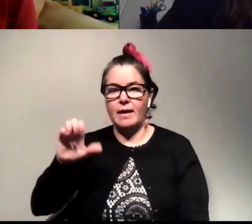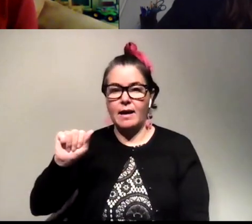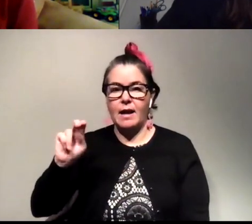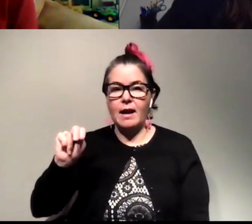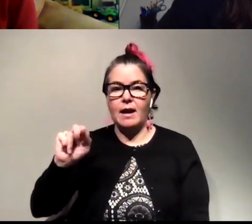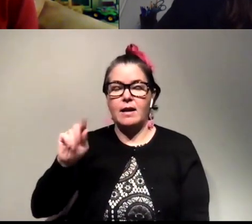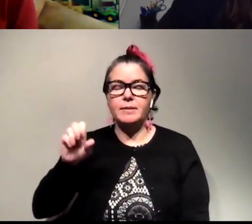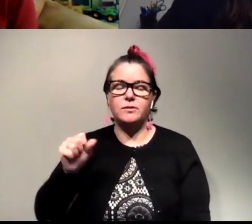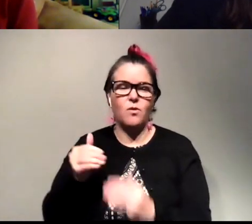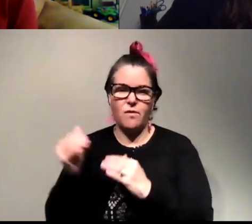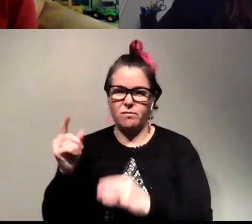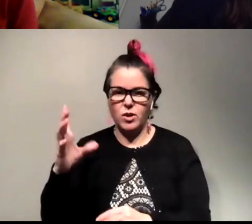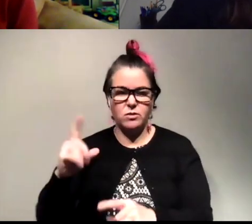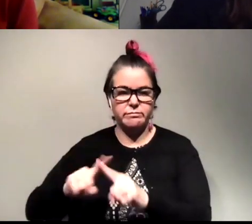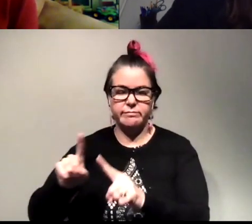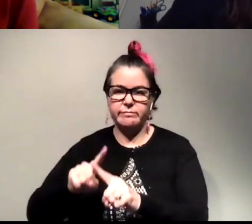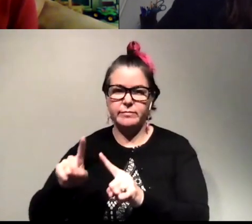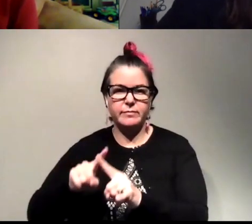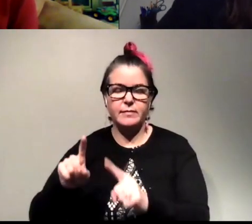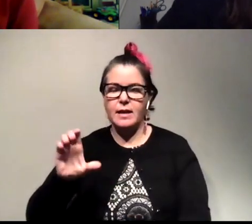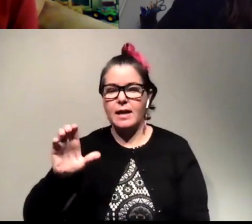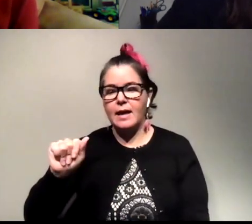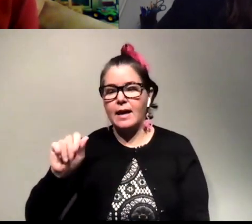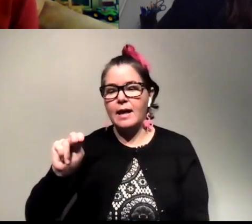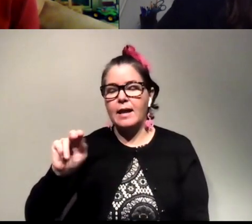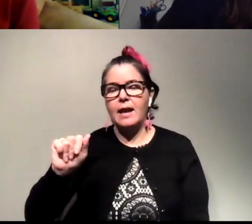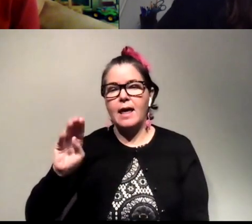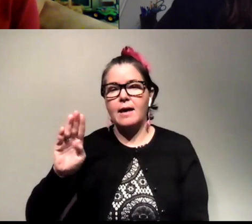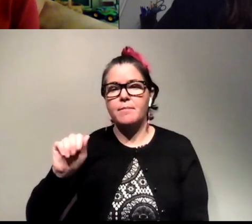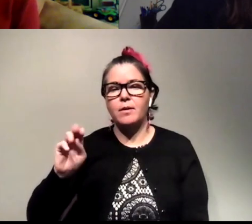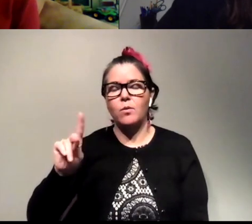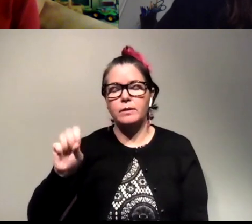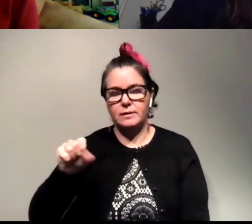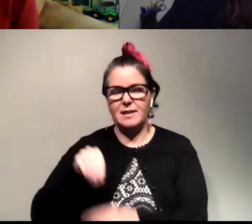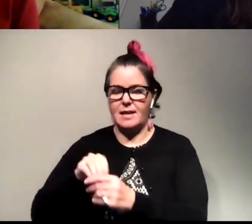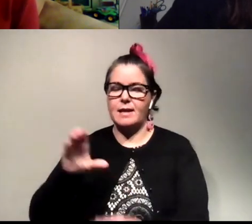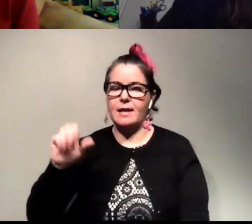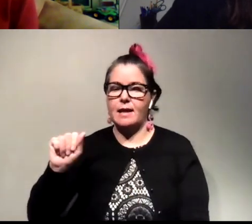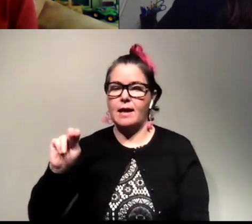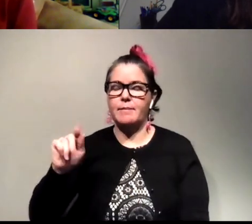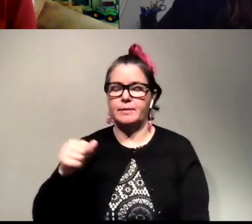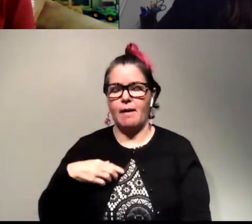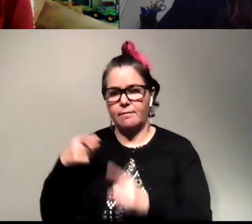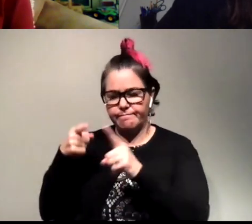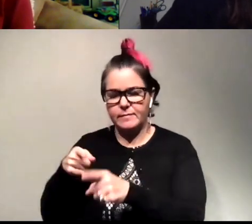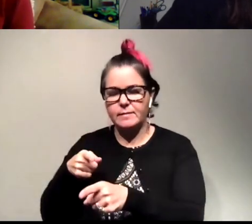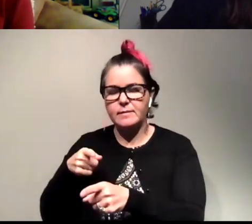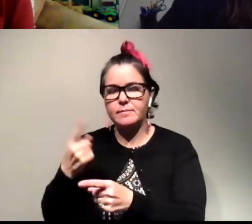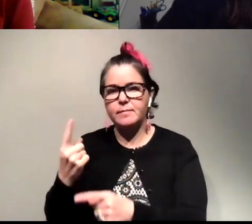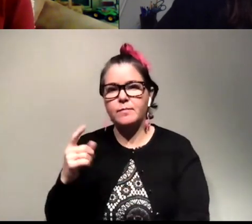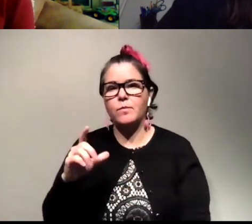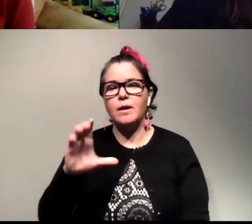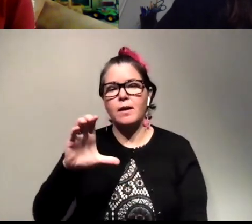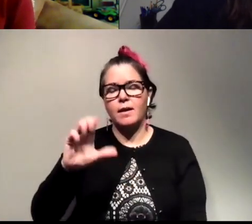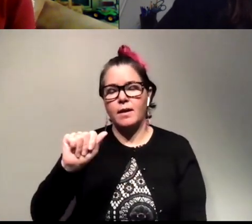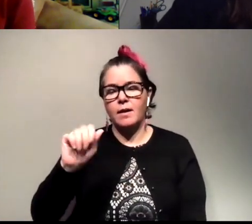over 100 different cannabinoids in cannabis. There's one in particular that I study in the laboratory, and that's called